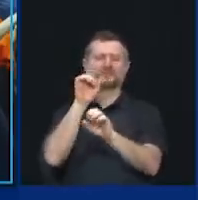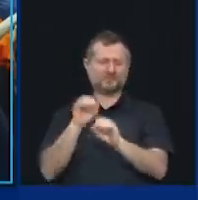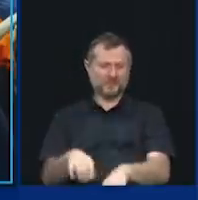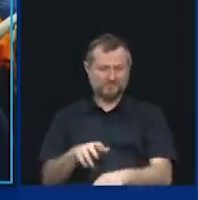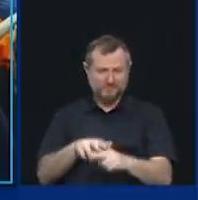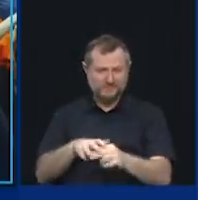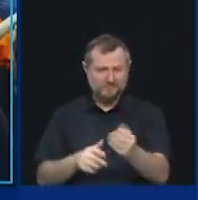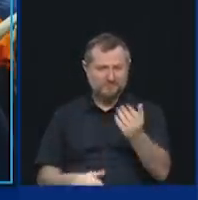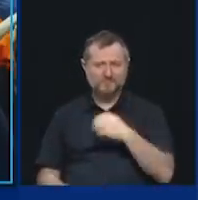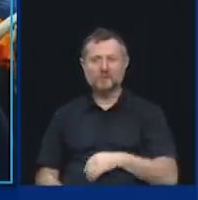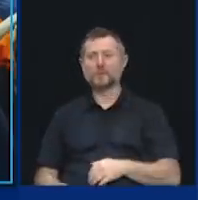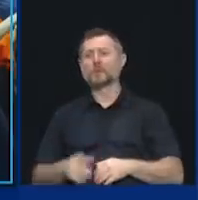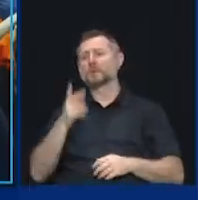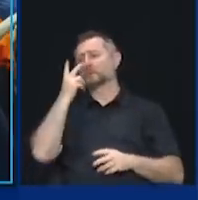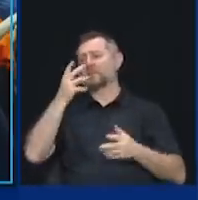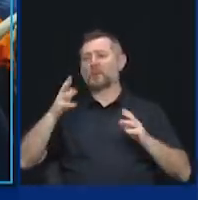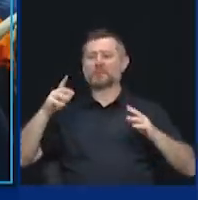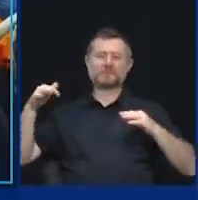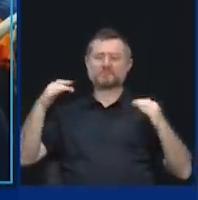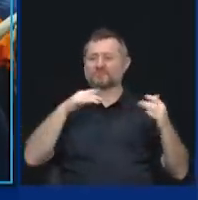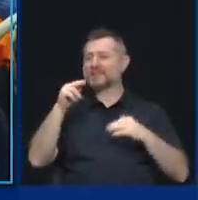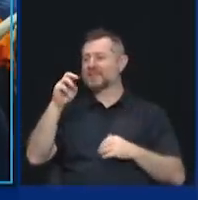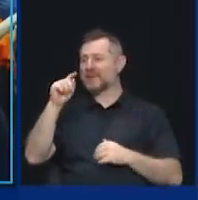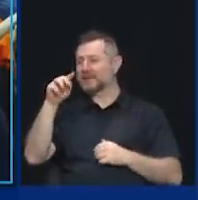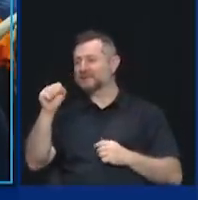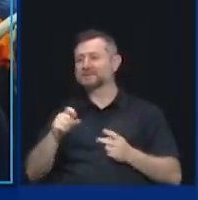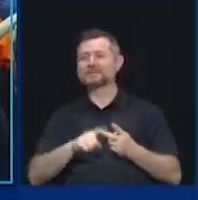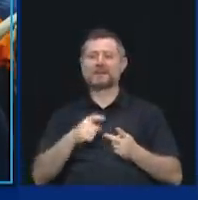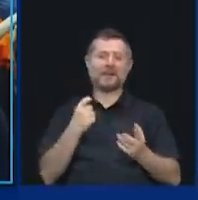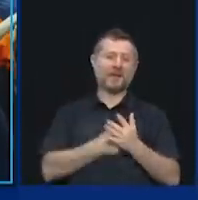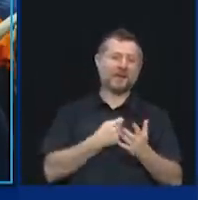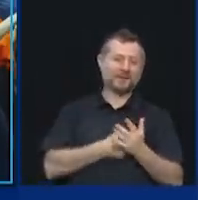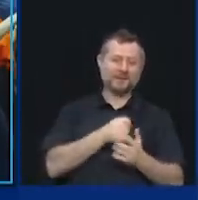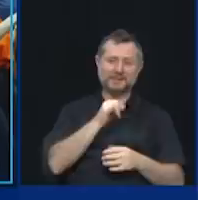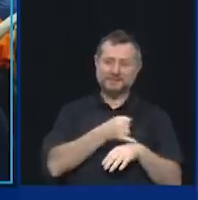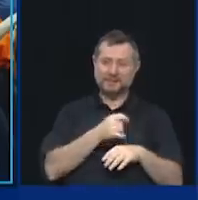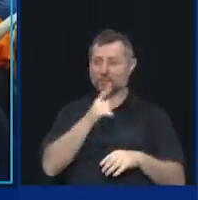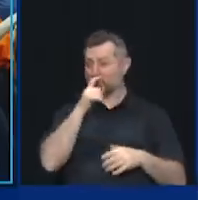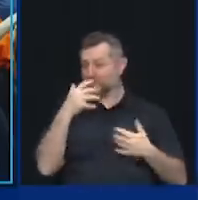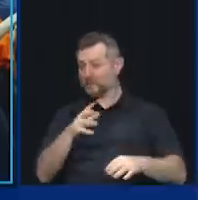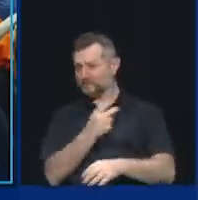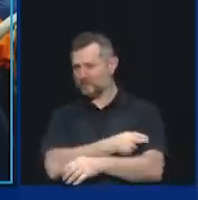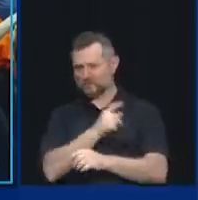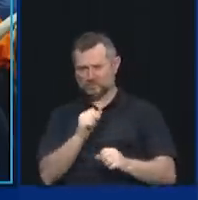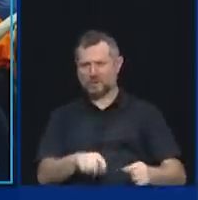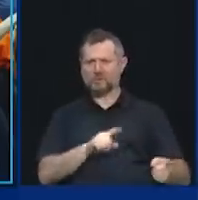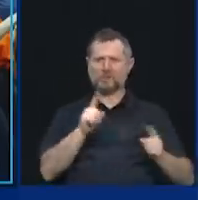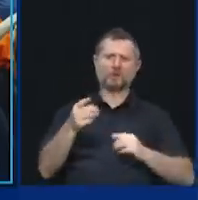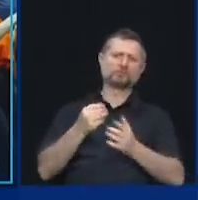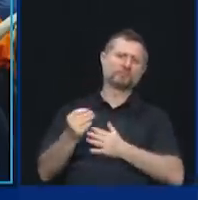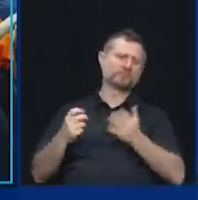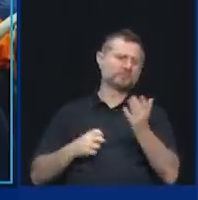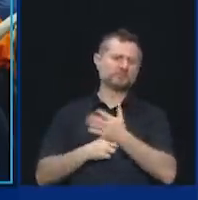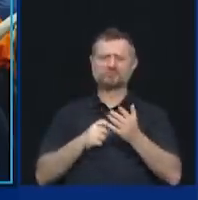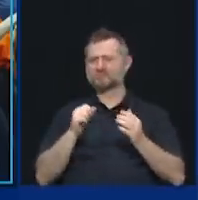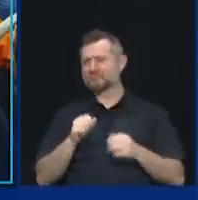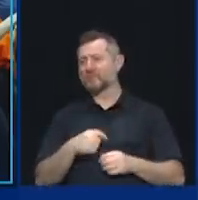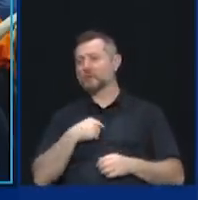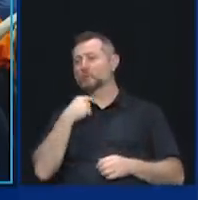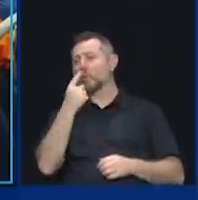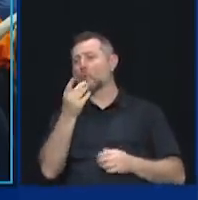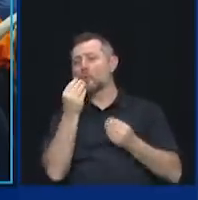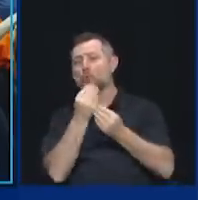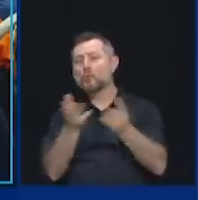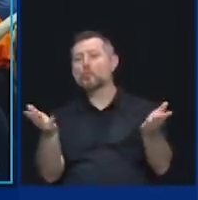You want to go see the Nets? You want to see the Islanders? They're increasing the number of seats. I told you this was going to happen because